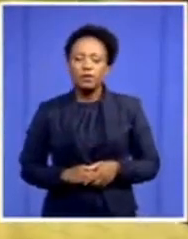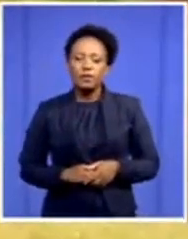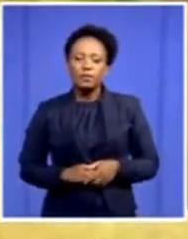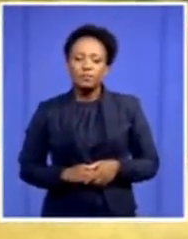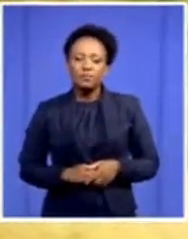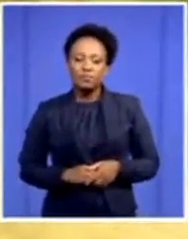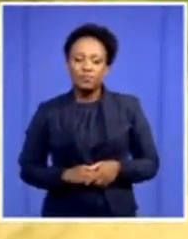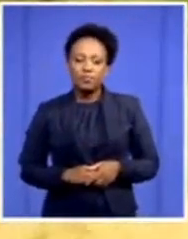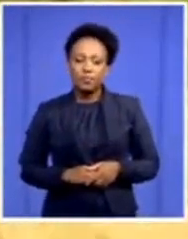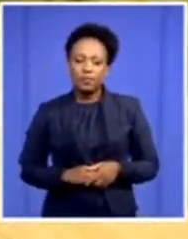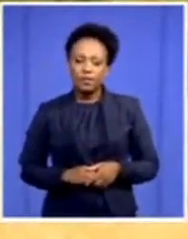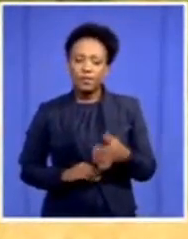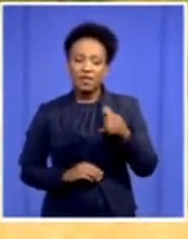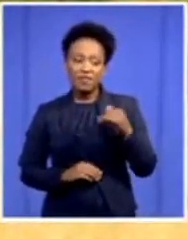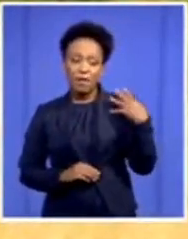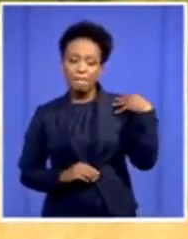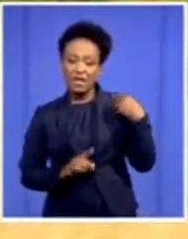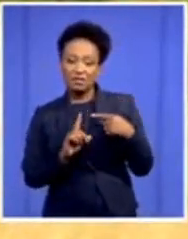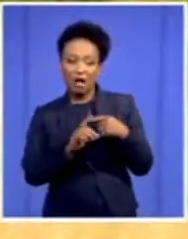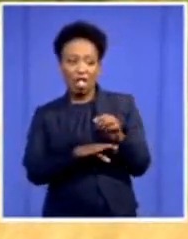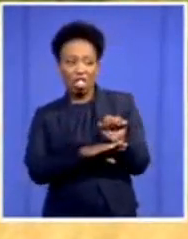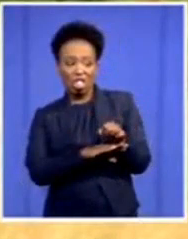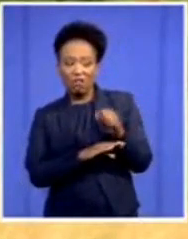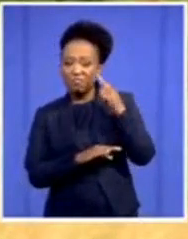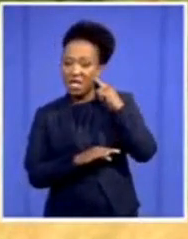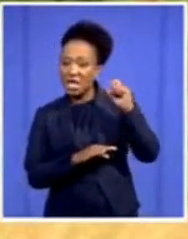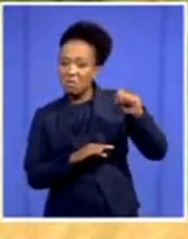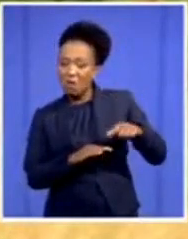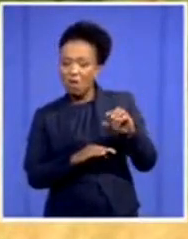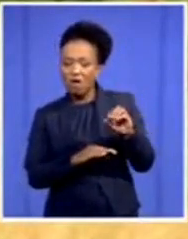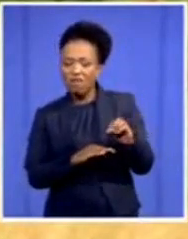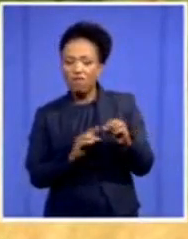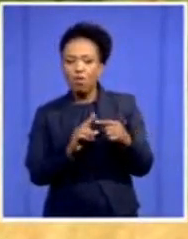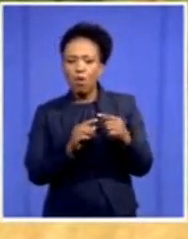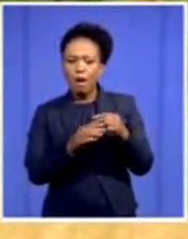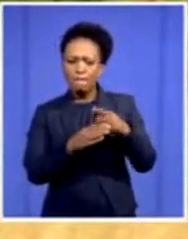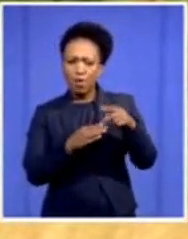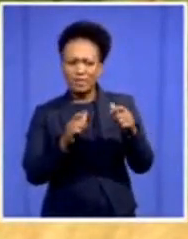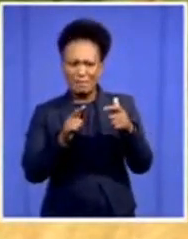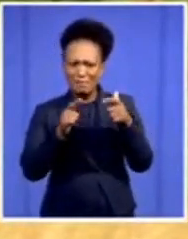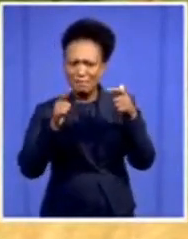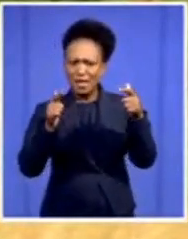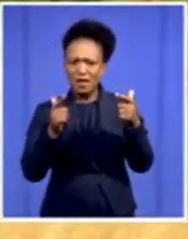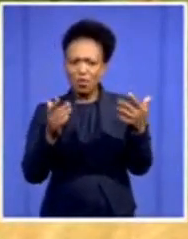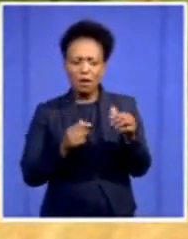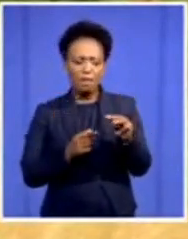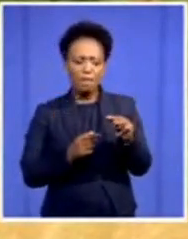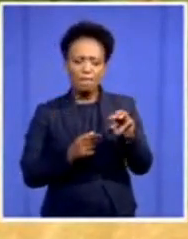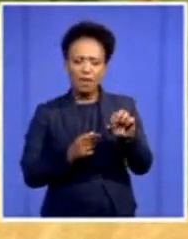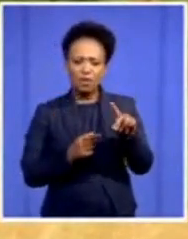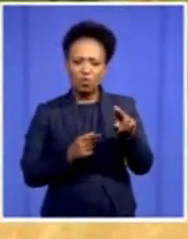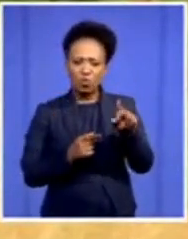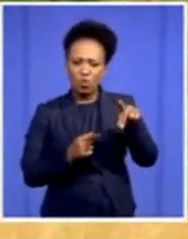that Medupi, it's one of the first big projects that we had to do as a country, and particularly for Eskom. And the money that